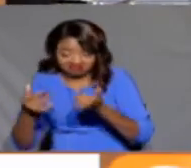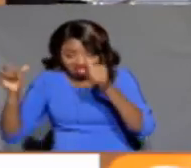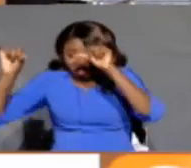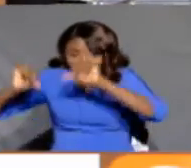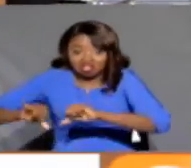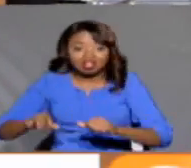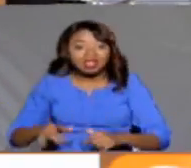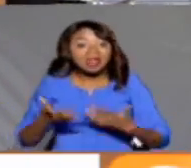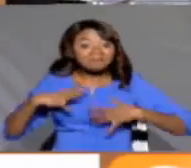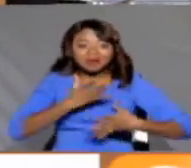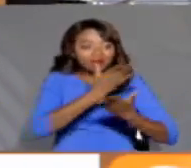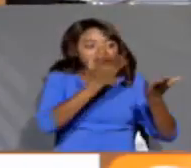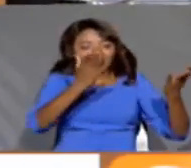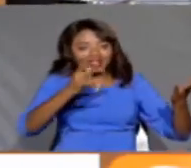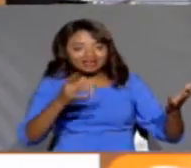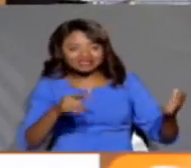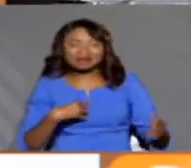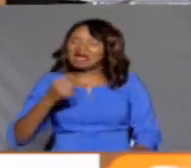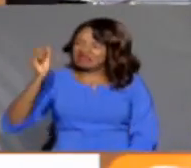hey, punguza.